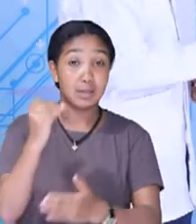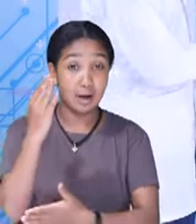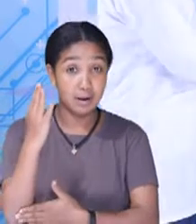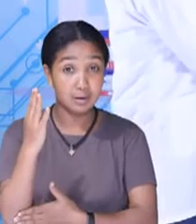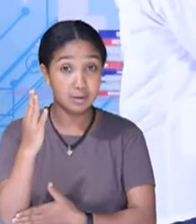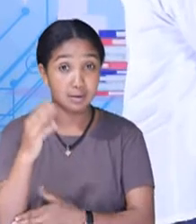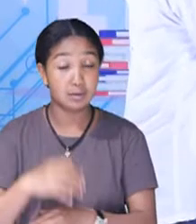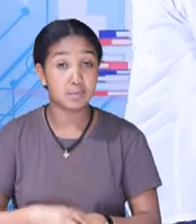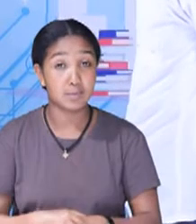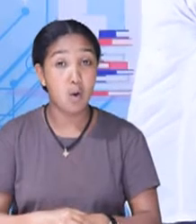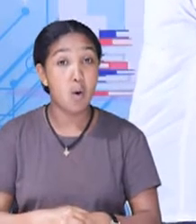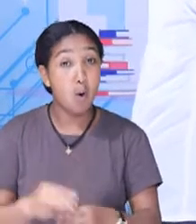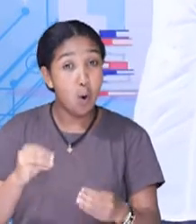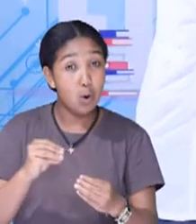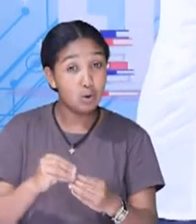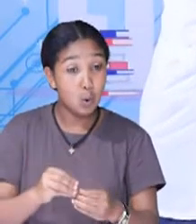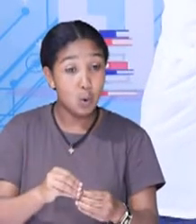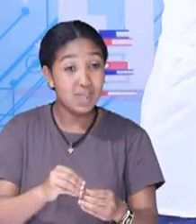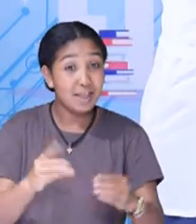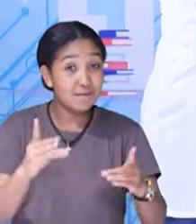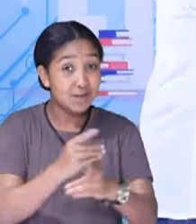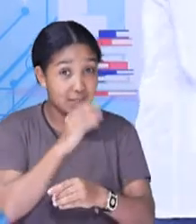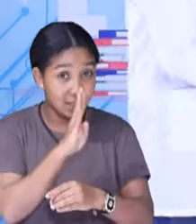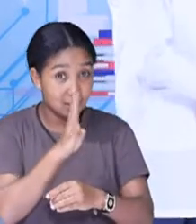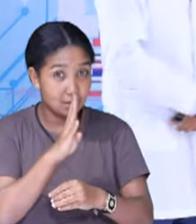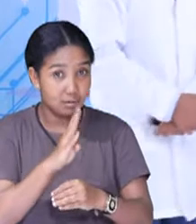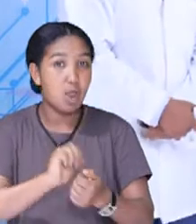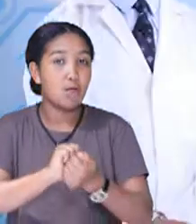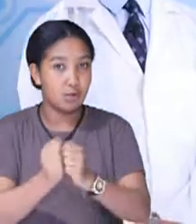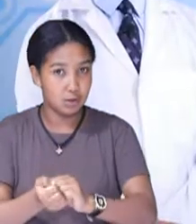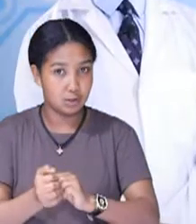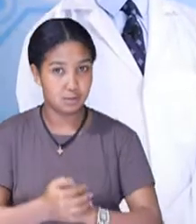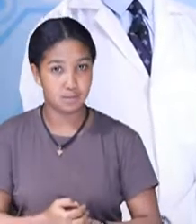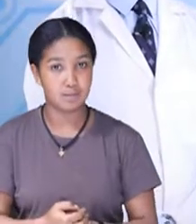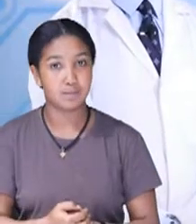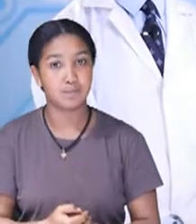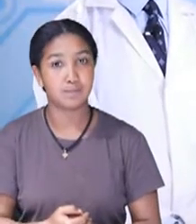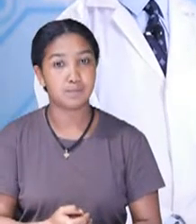God also invented evolution.